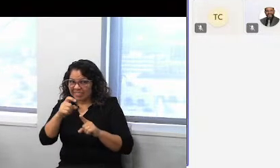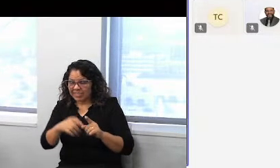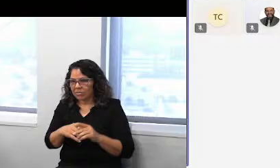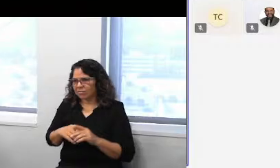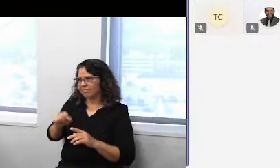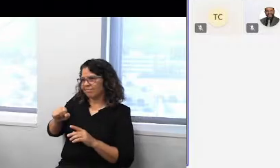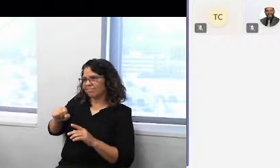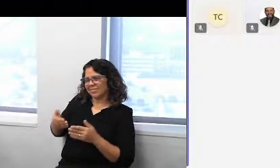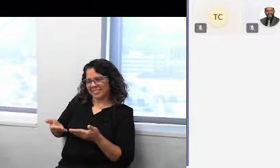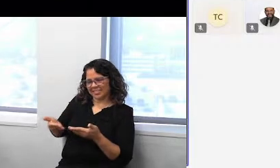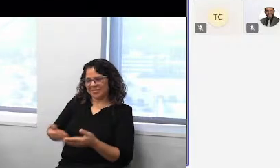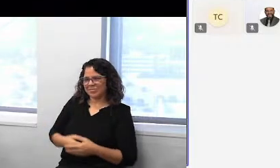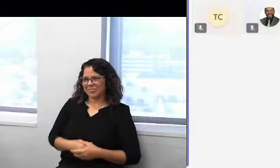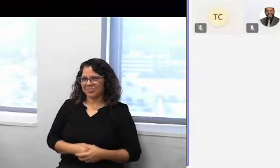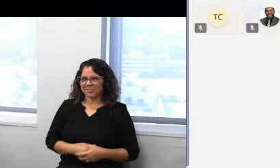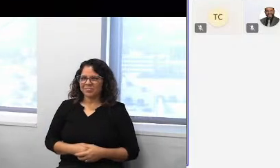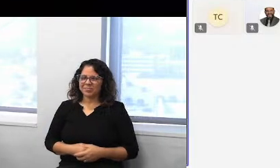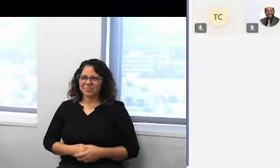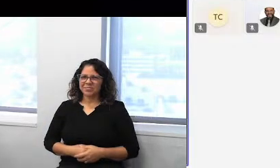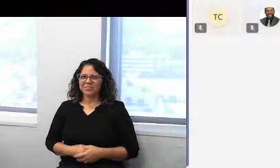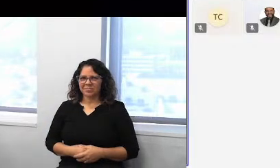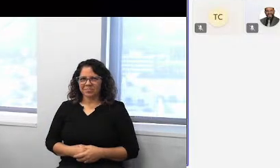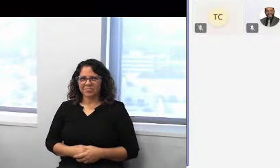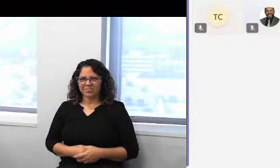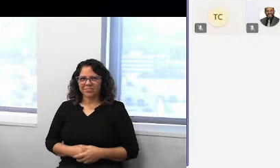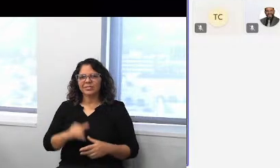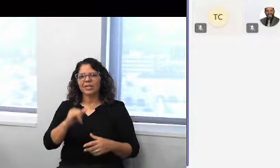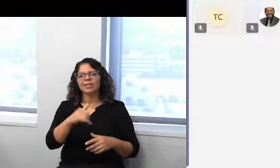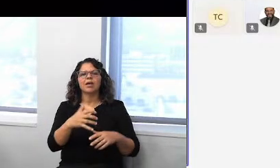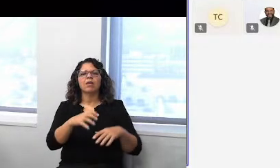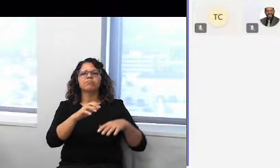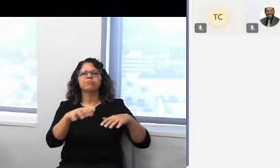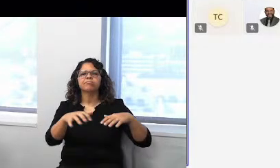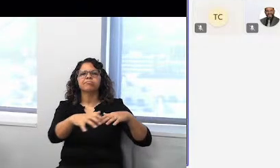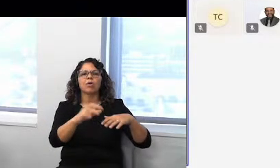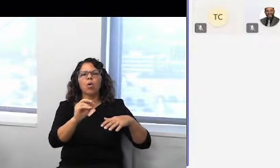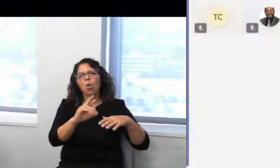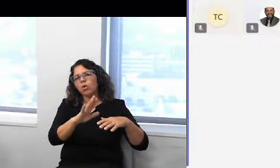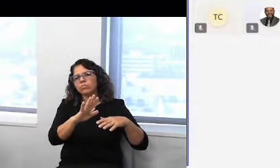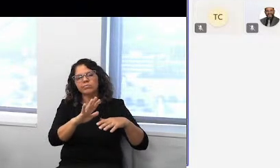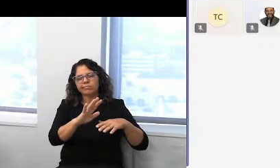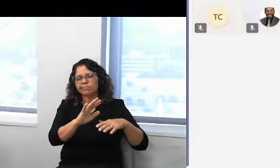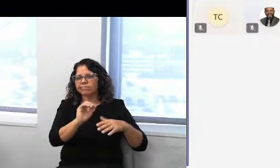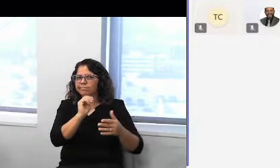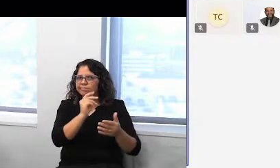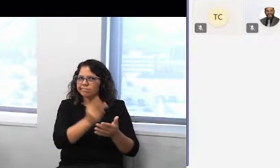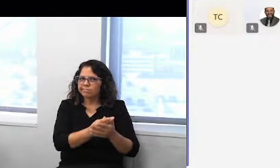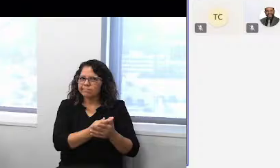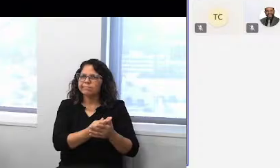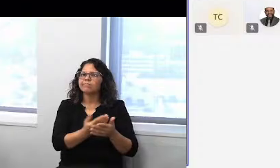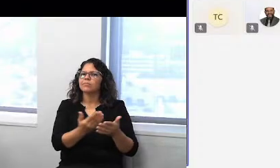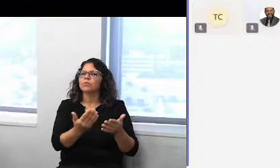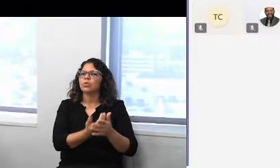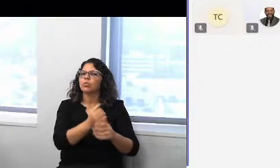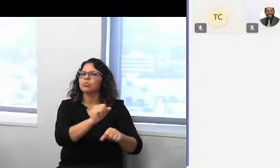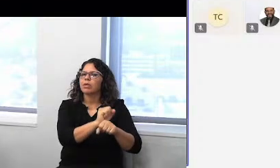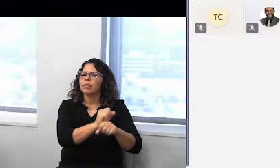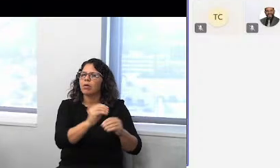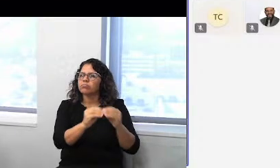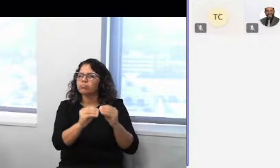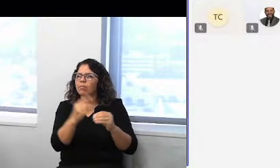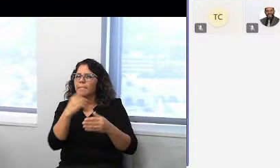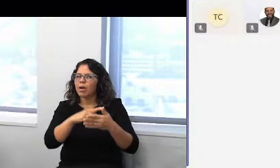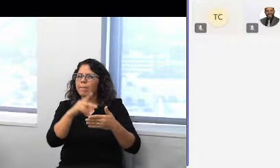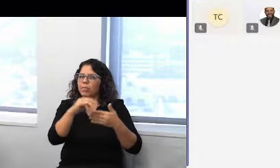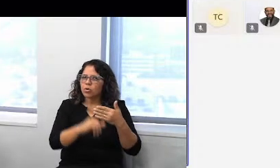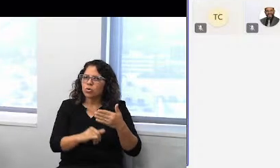As a result of the expansions, as a result of the implementation of upgrades that we're doing for a federally funded project, we